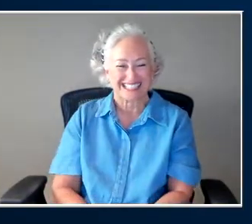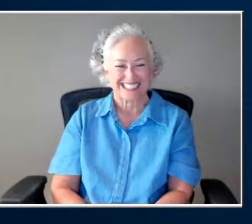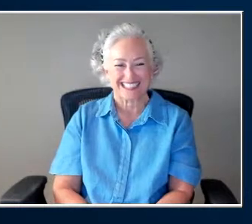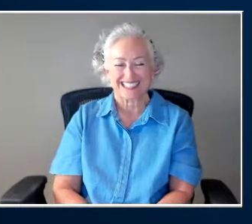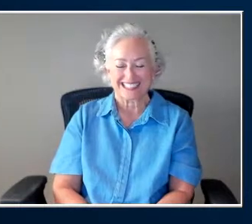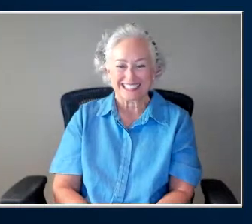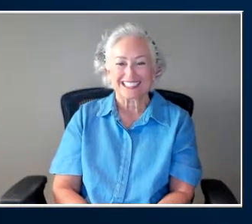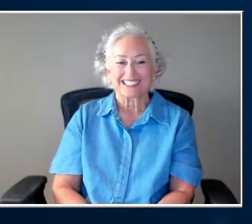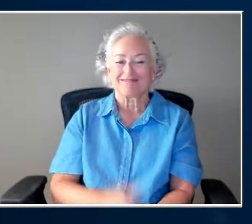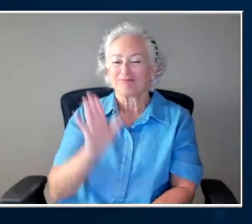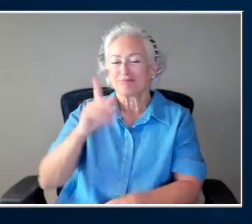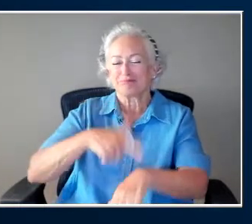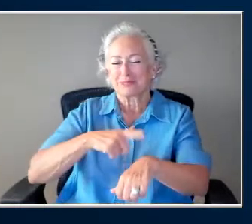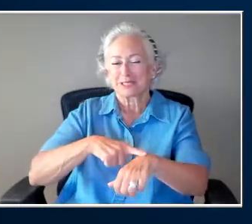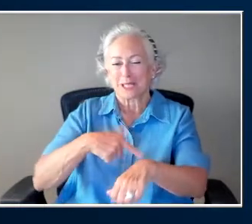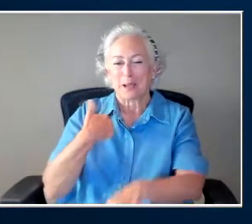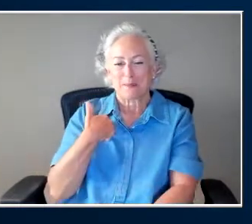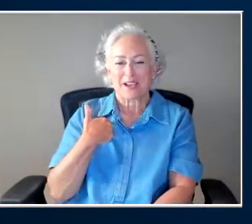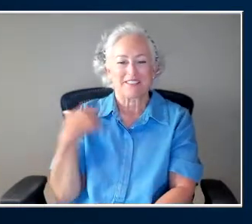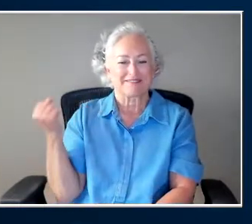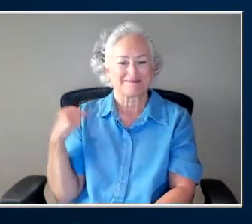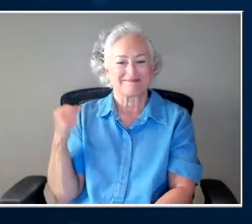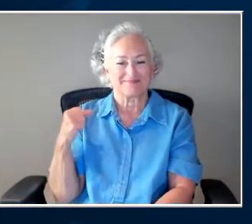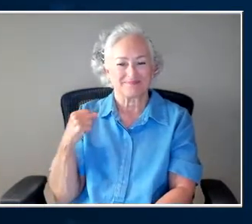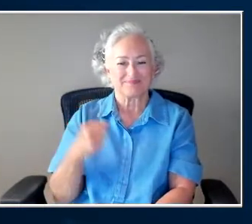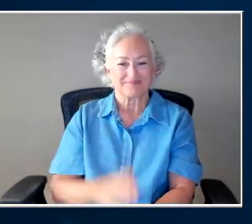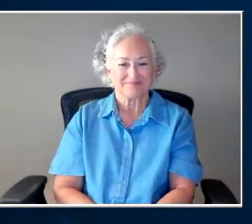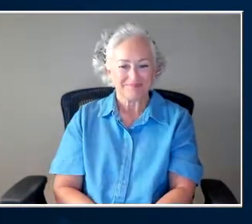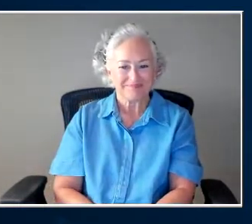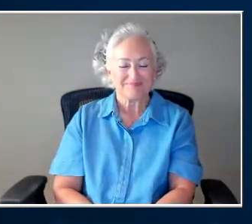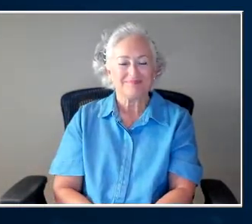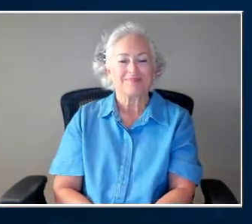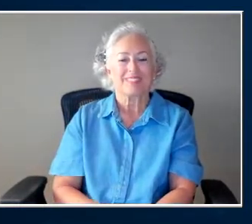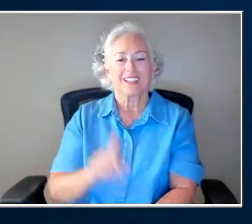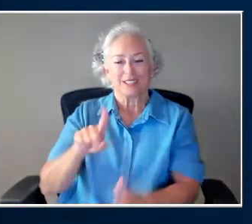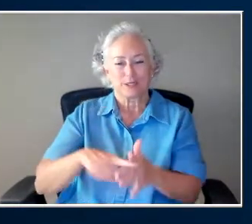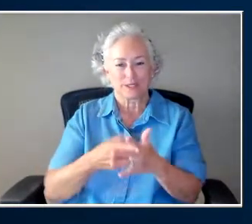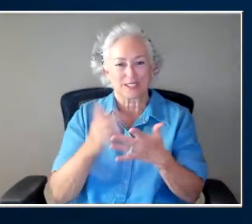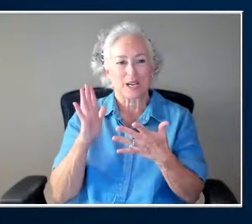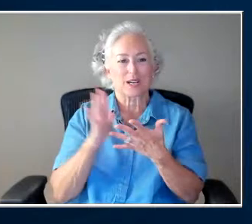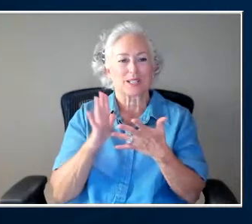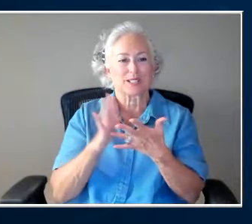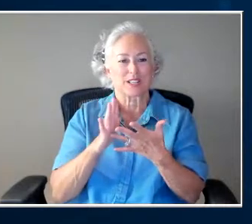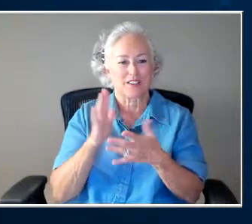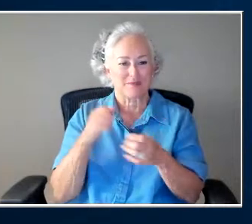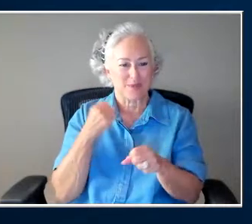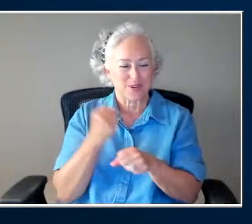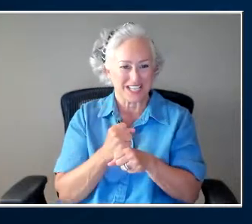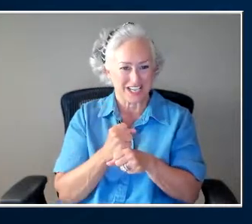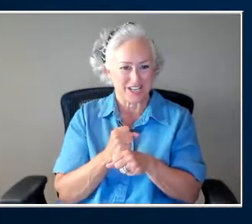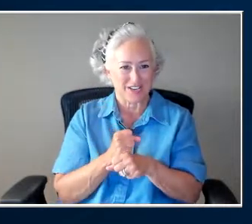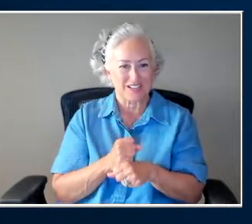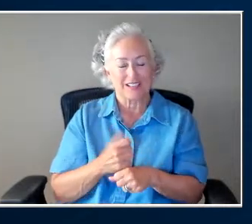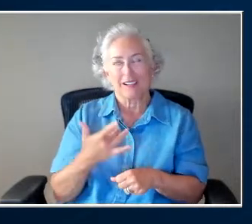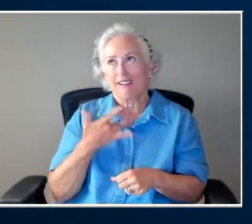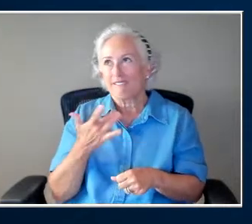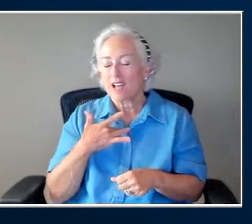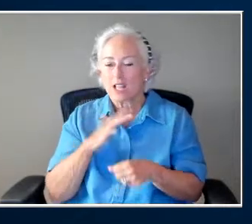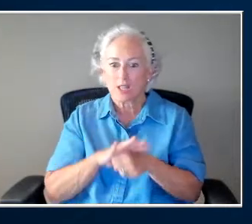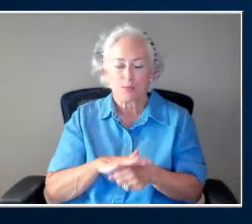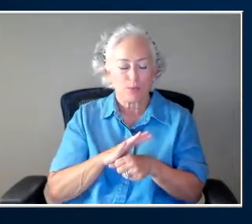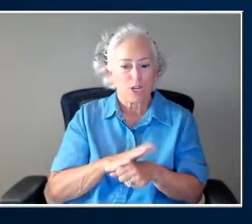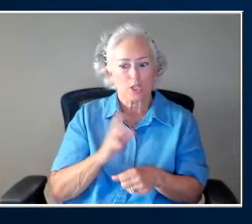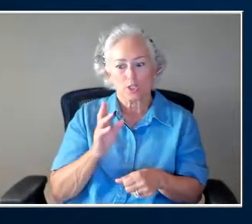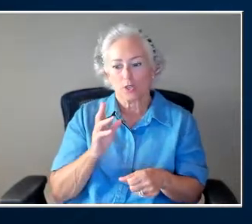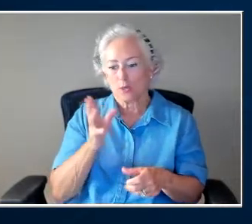time. You have time. Just starting your sophomore year. I always felt pressure when parents would ask, what do you want to do when you're only